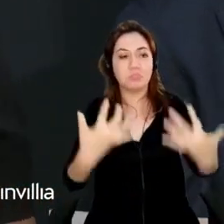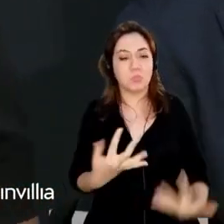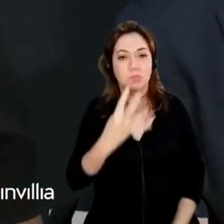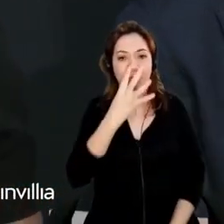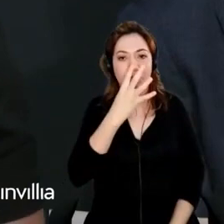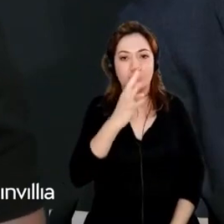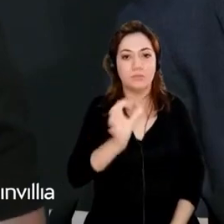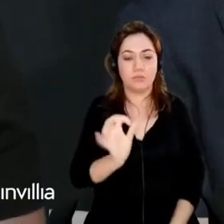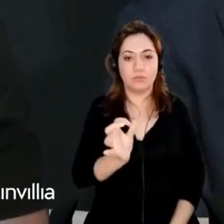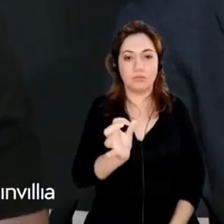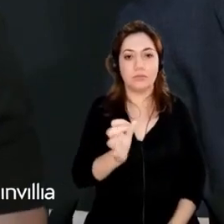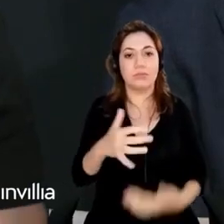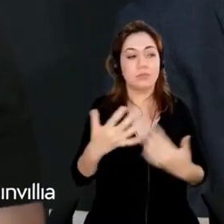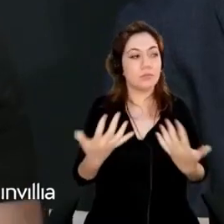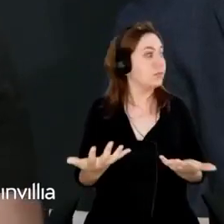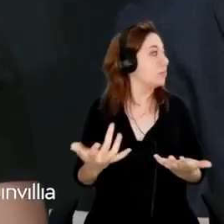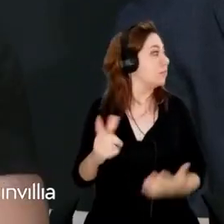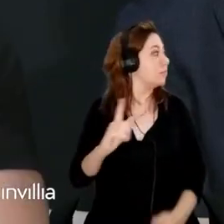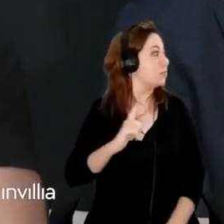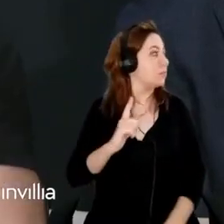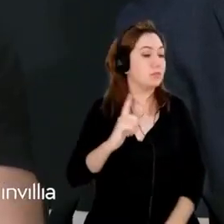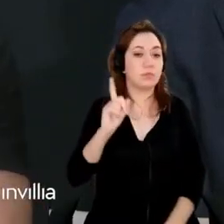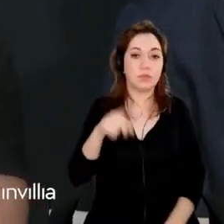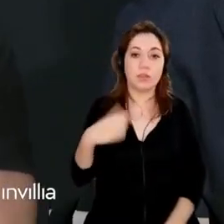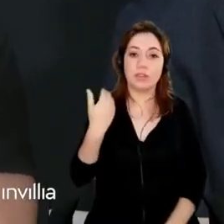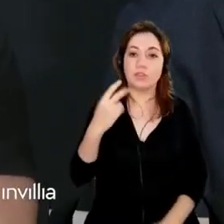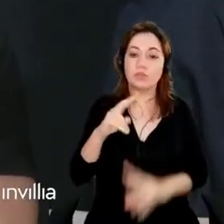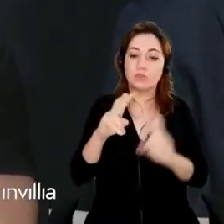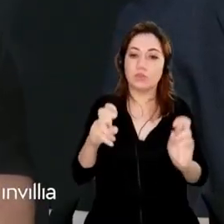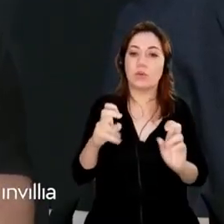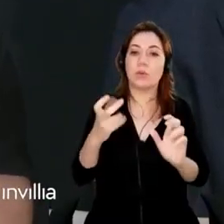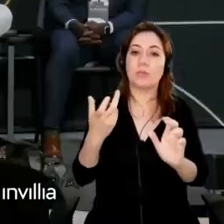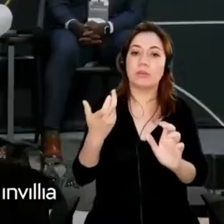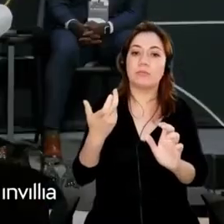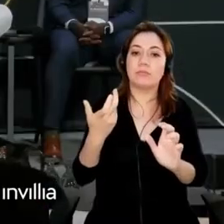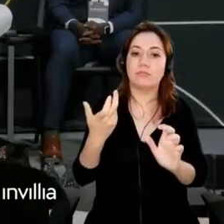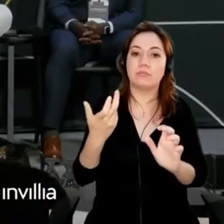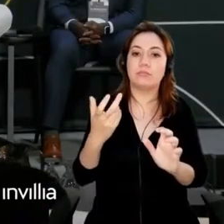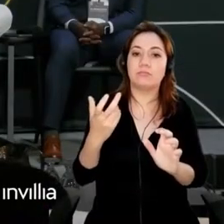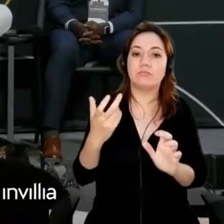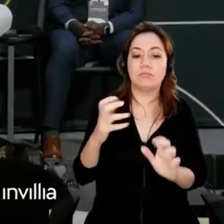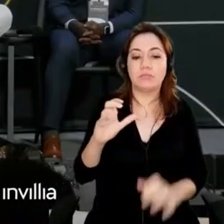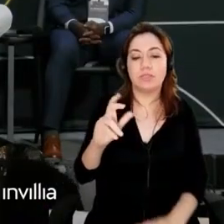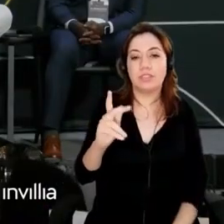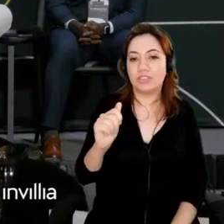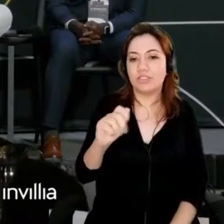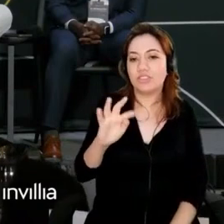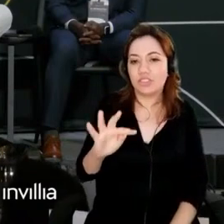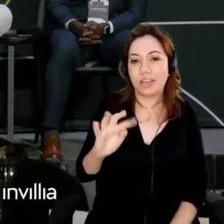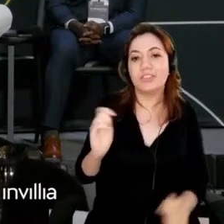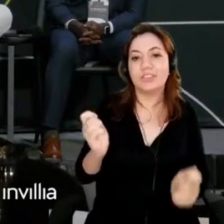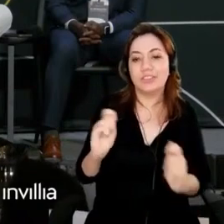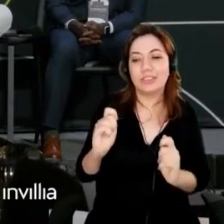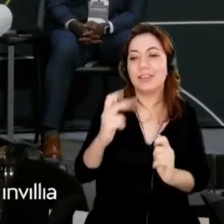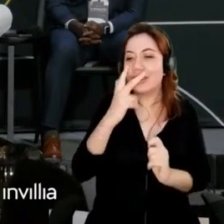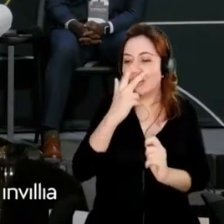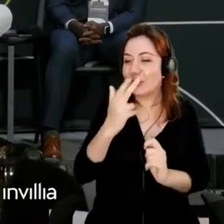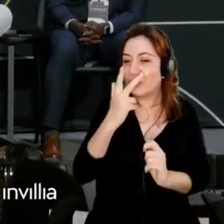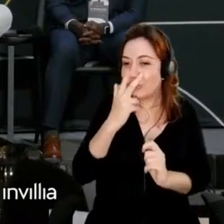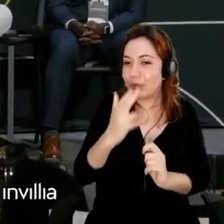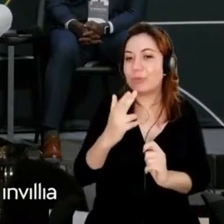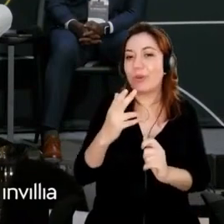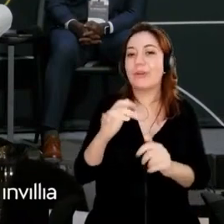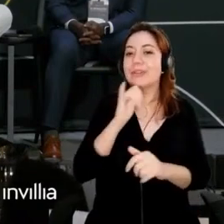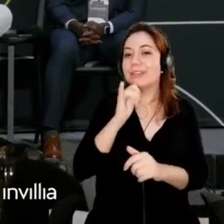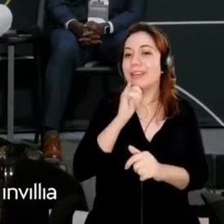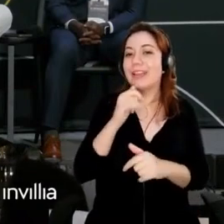for the chat situation, we could create a new Turing test. So instead of trying to understand